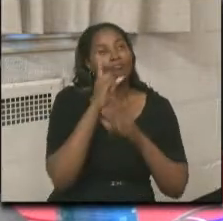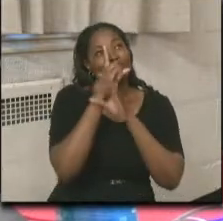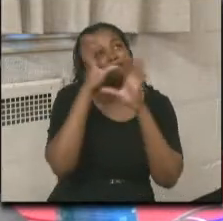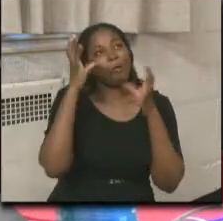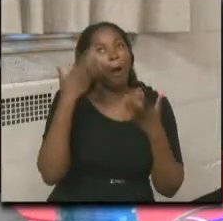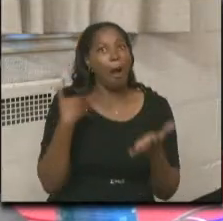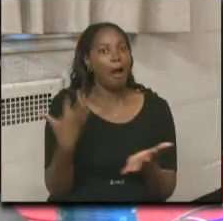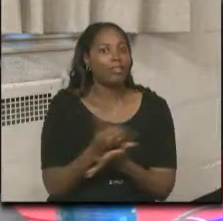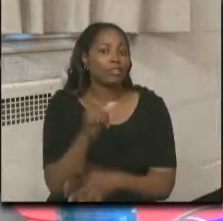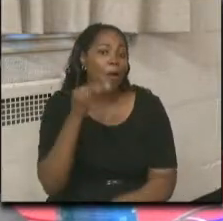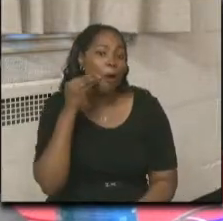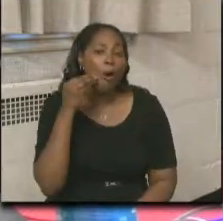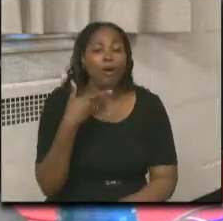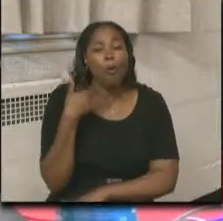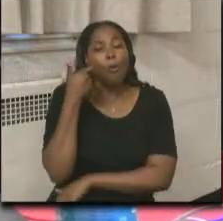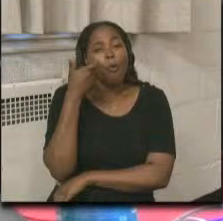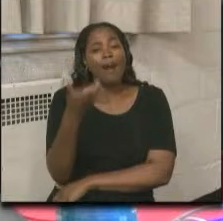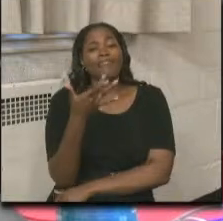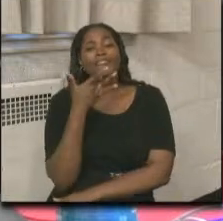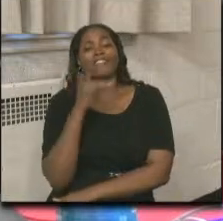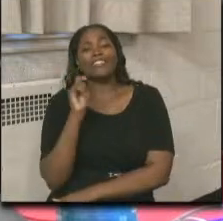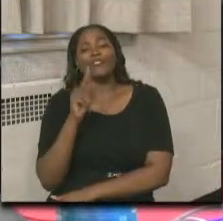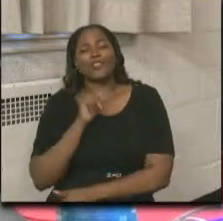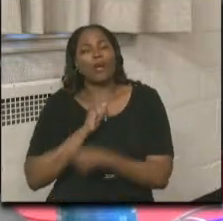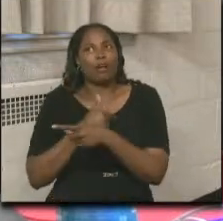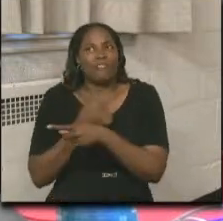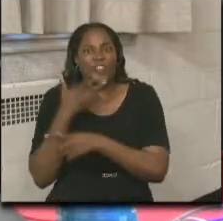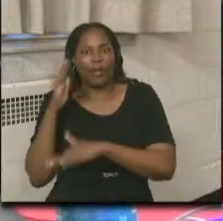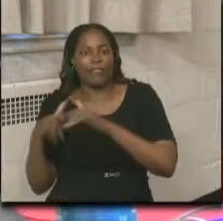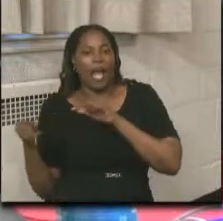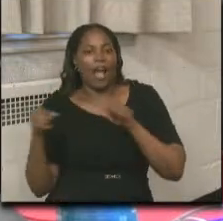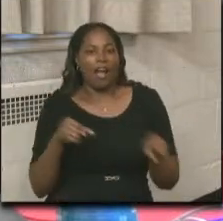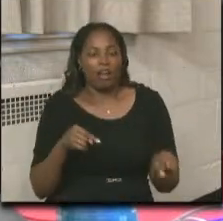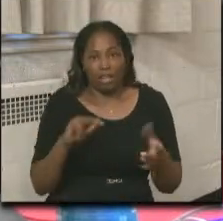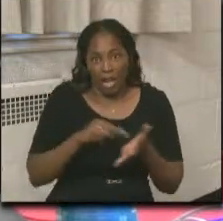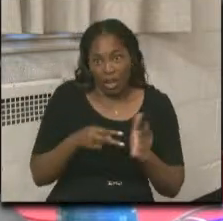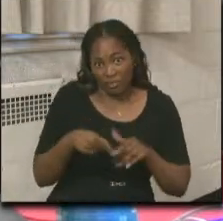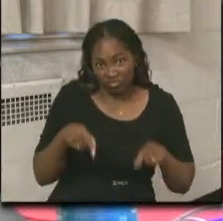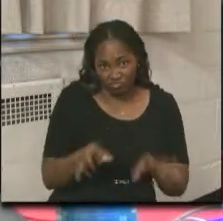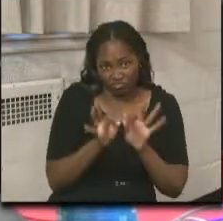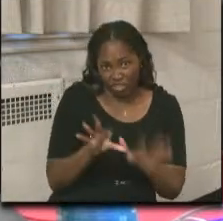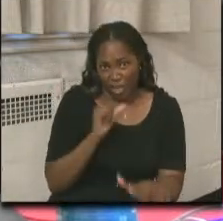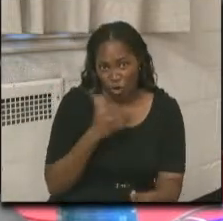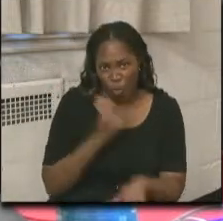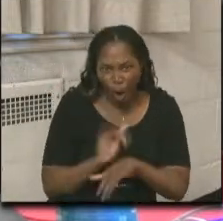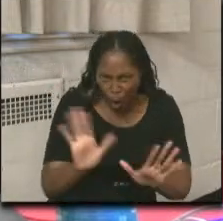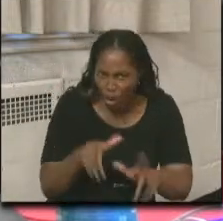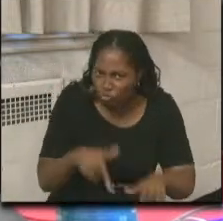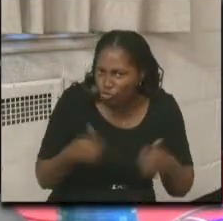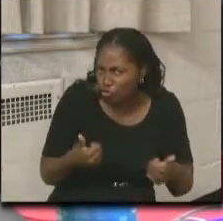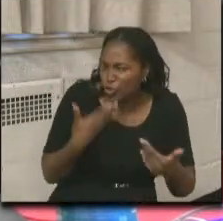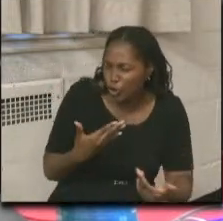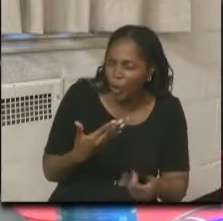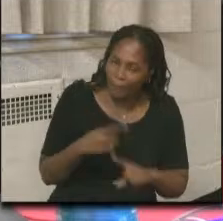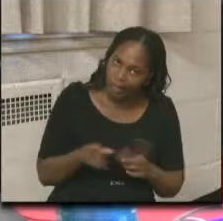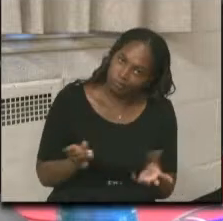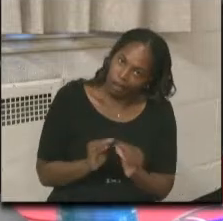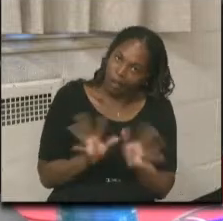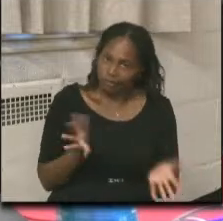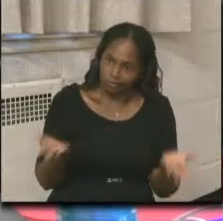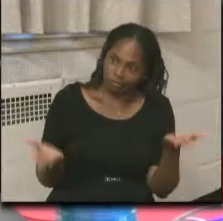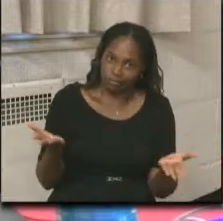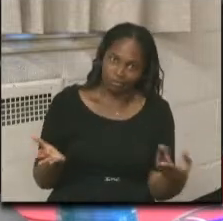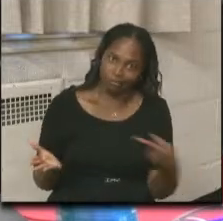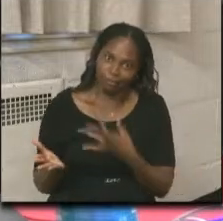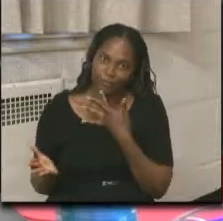may be would be a better alternative than being here. Not to say that we're not doing amazing work. I would do that.